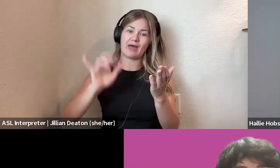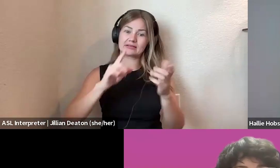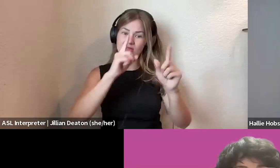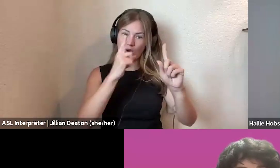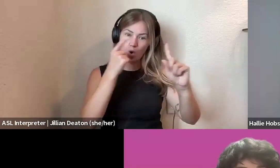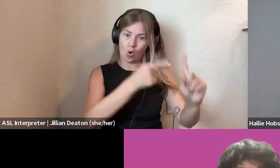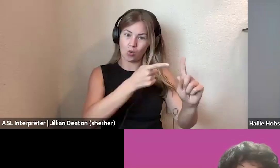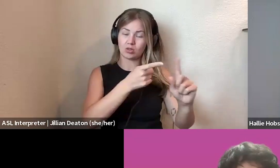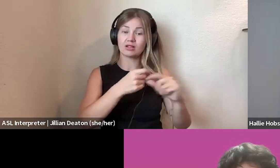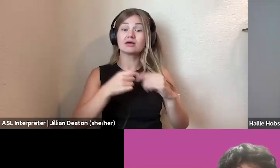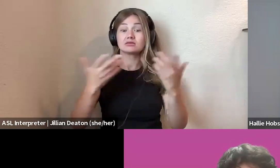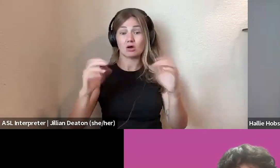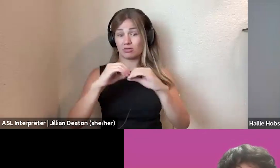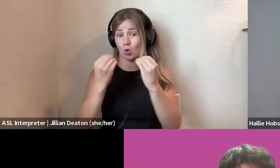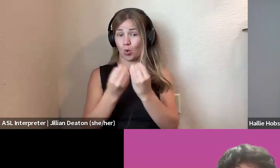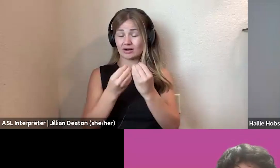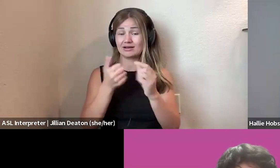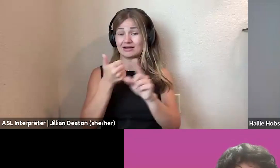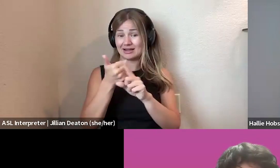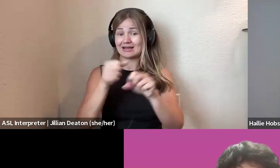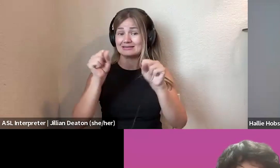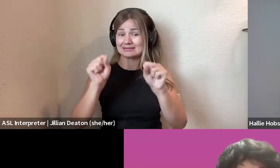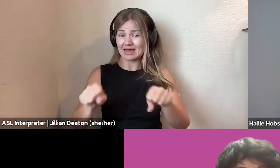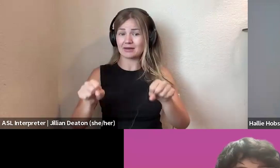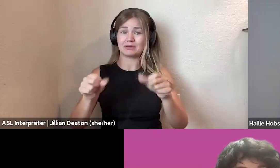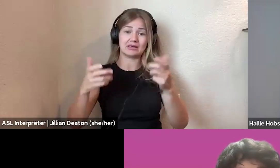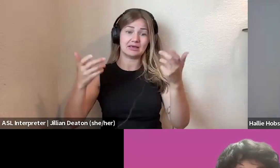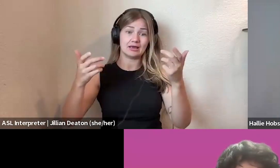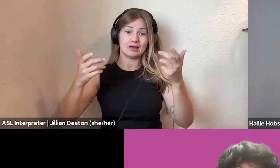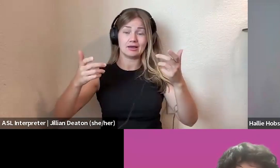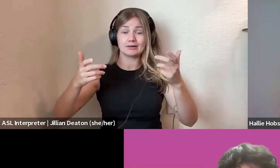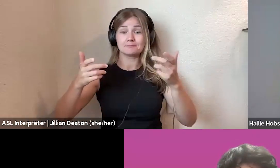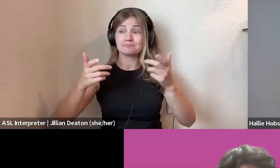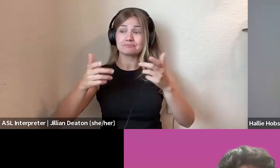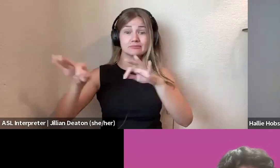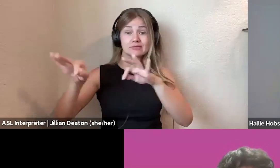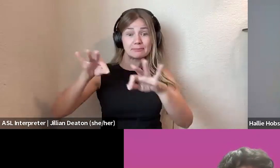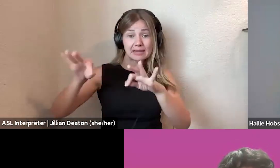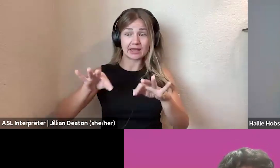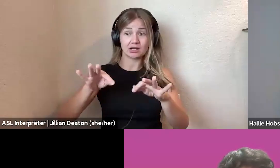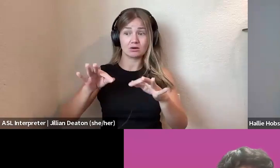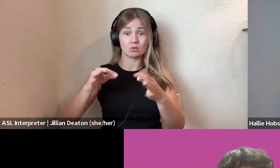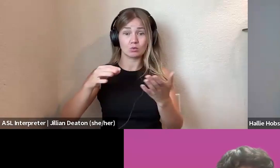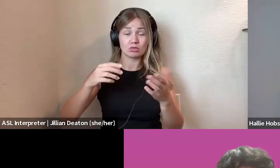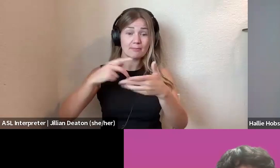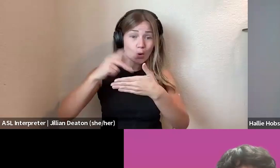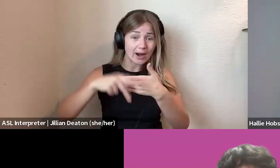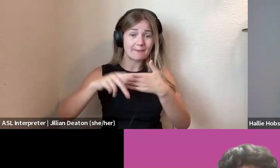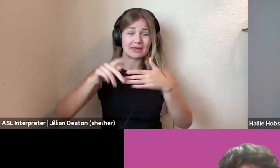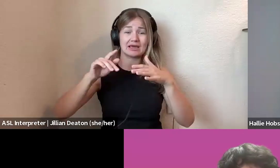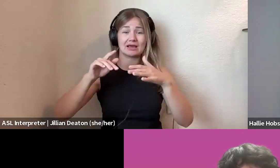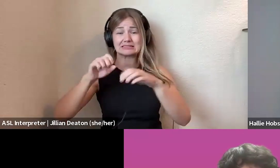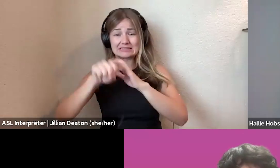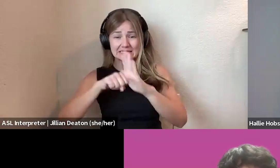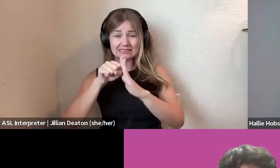the specificity of their work, their season, the program as a hook, but having ultimately the ask be for